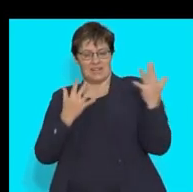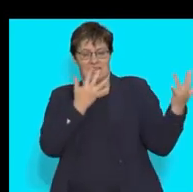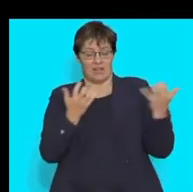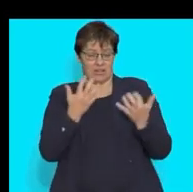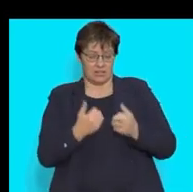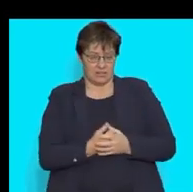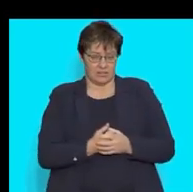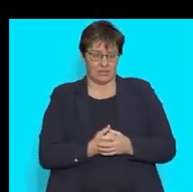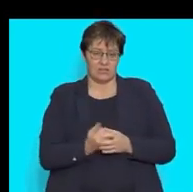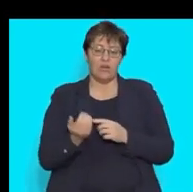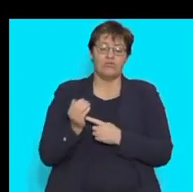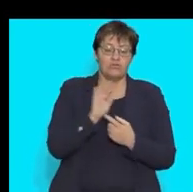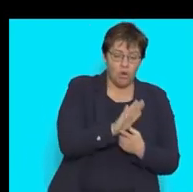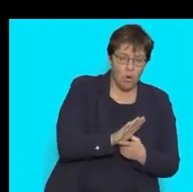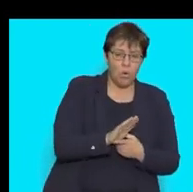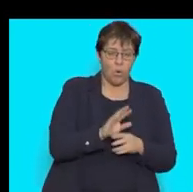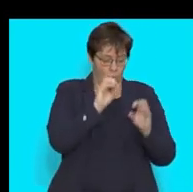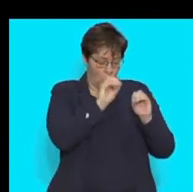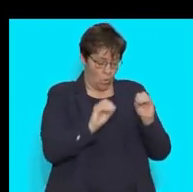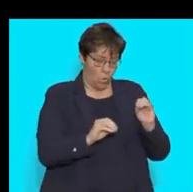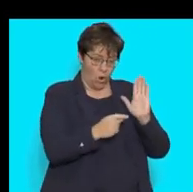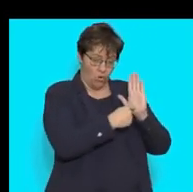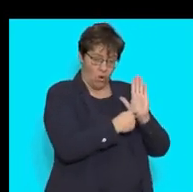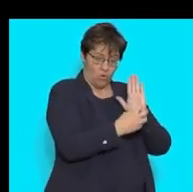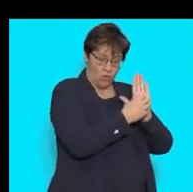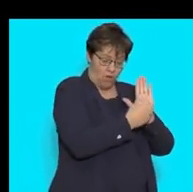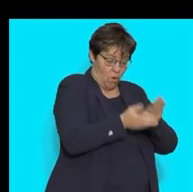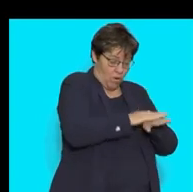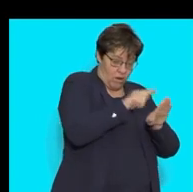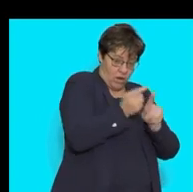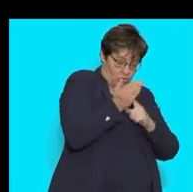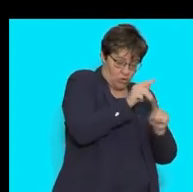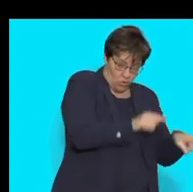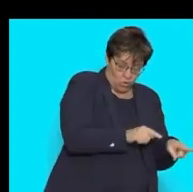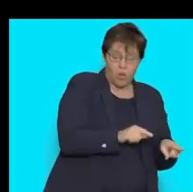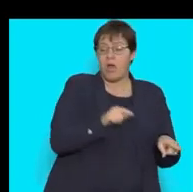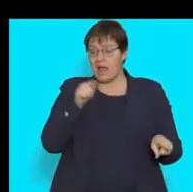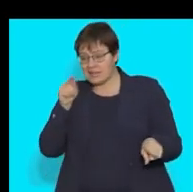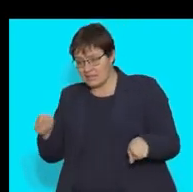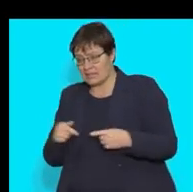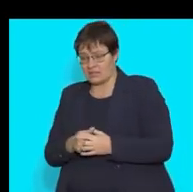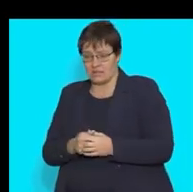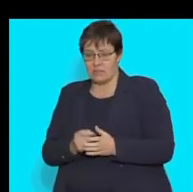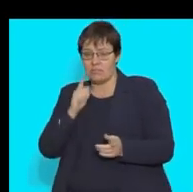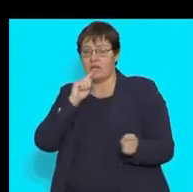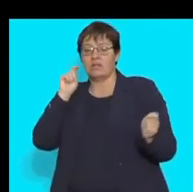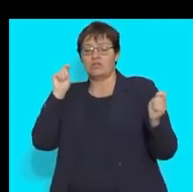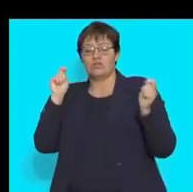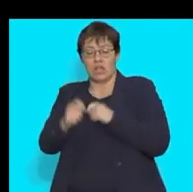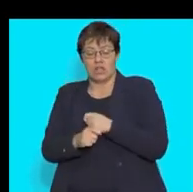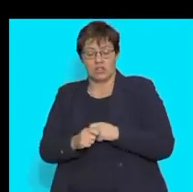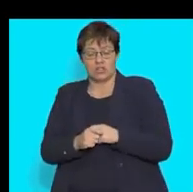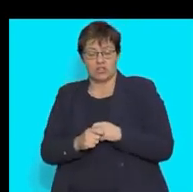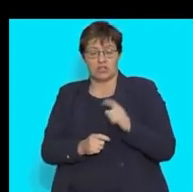calculation. So show the working on the graph, and you often do it in terms of the change in